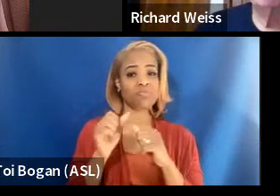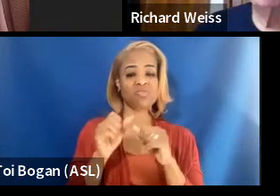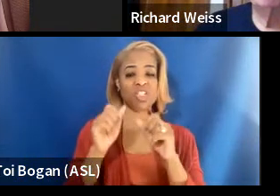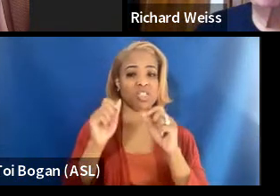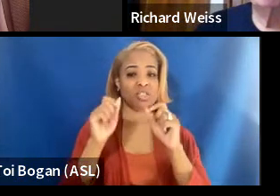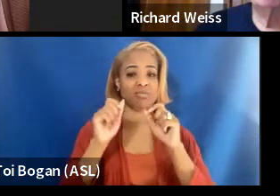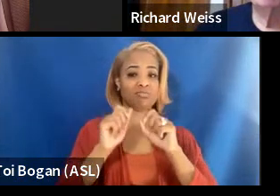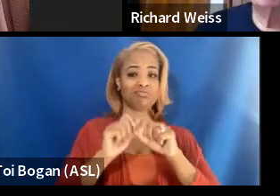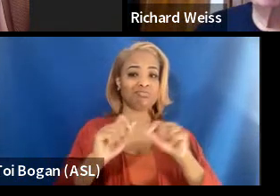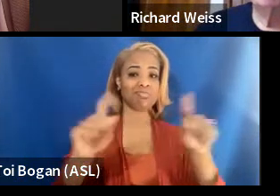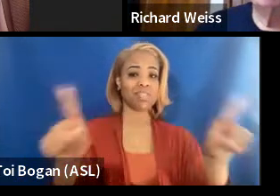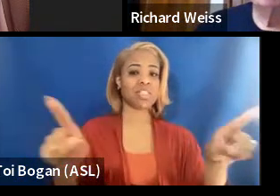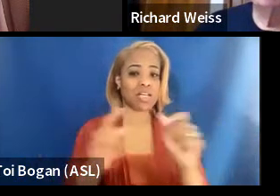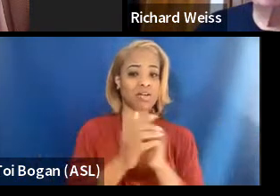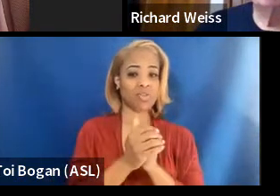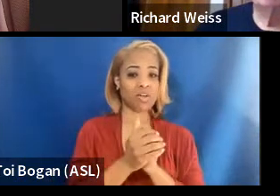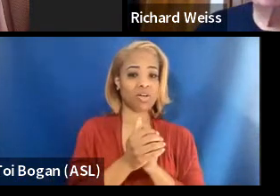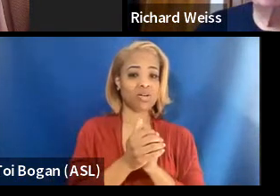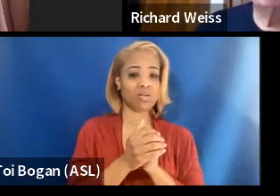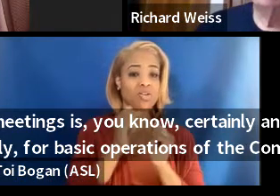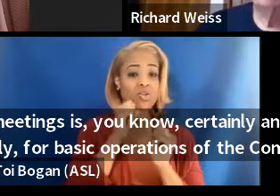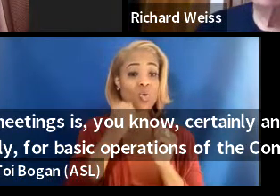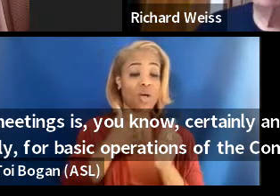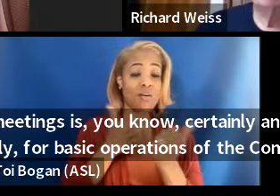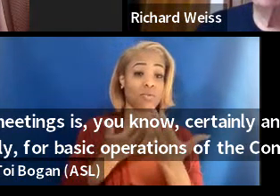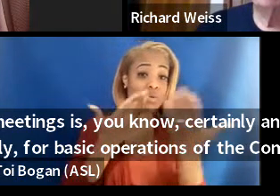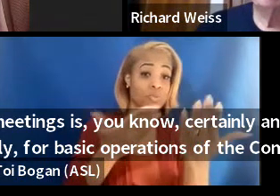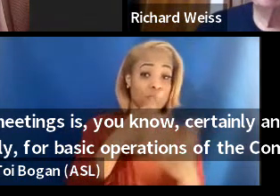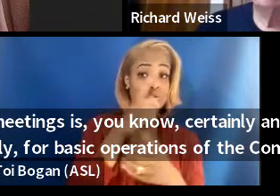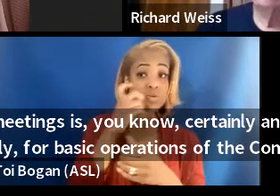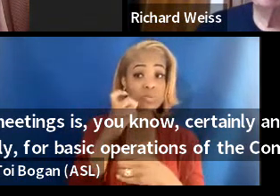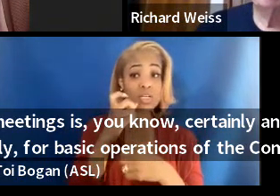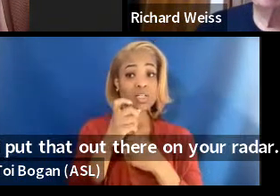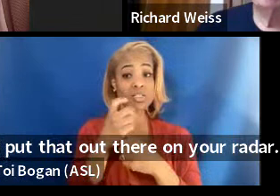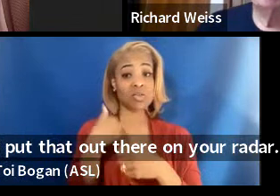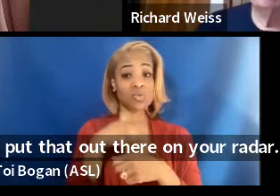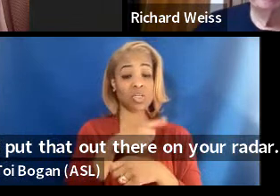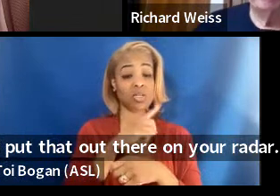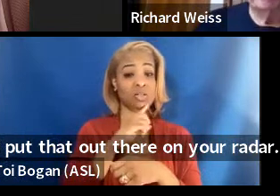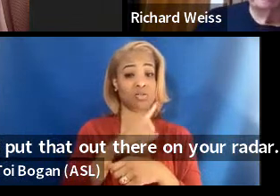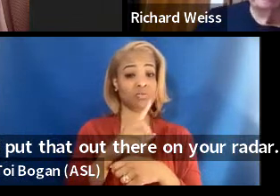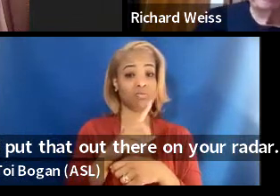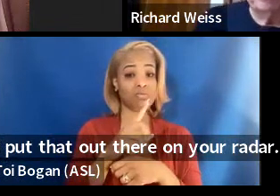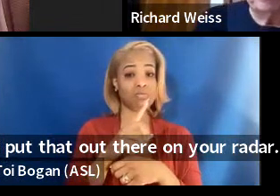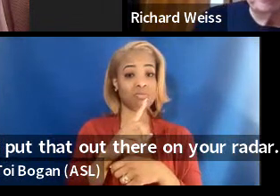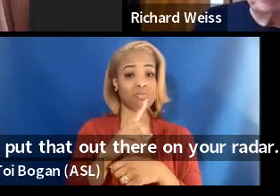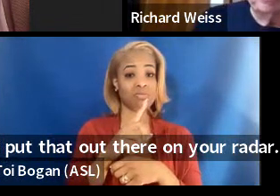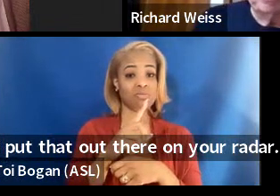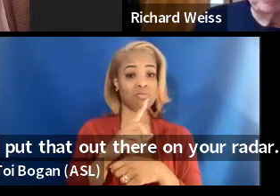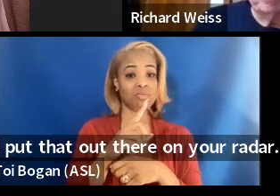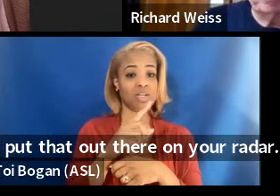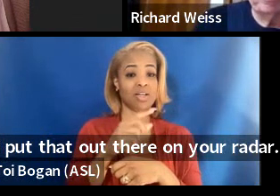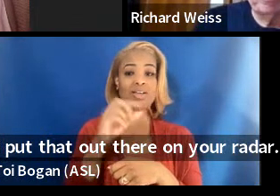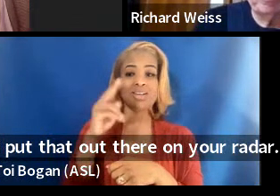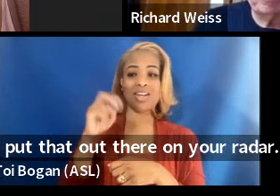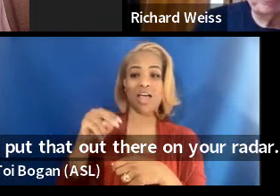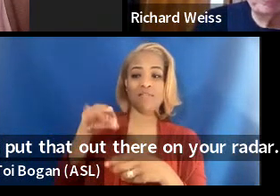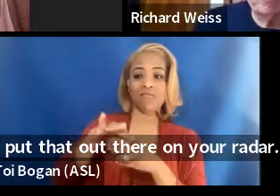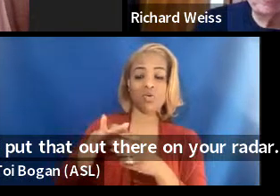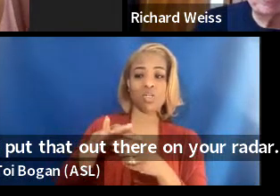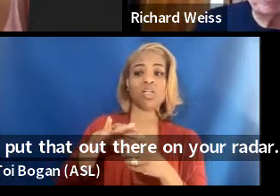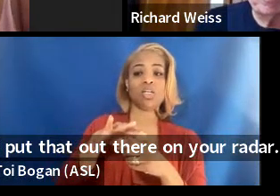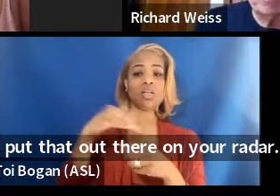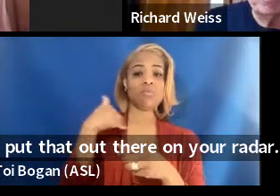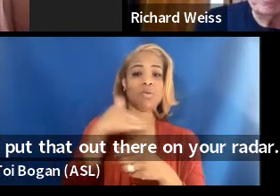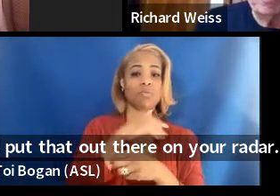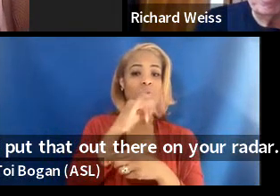there on your radar. Don't have a proposal here because ultimately, you know, we truly you know, as the non-voting secretary of the commission, are here to support